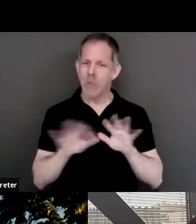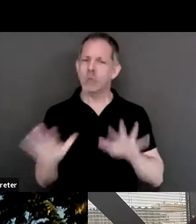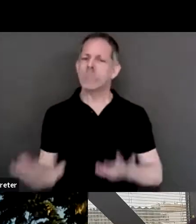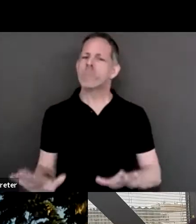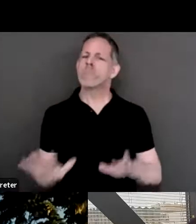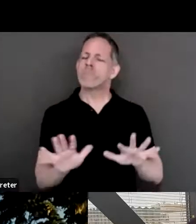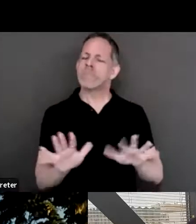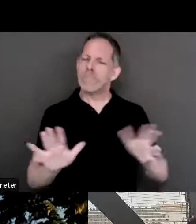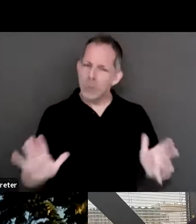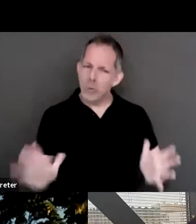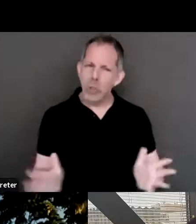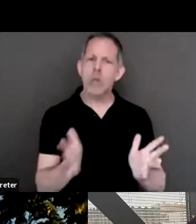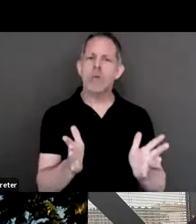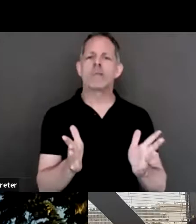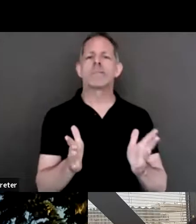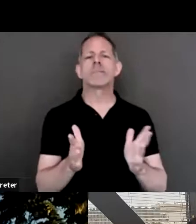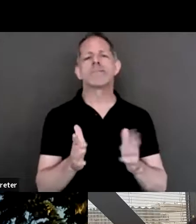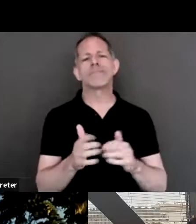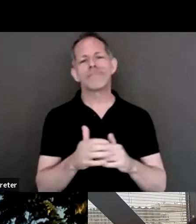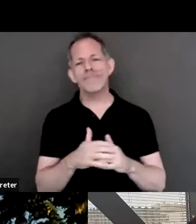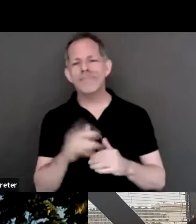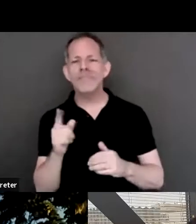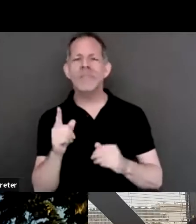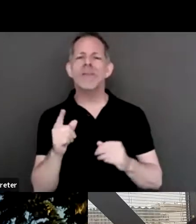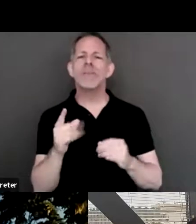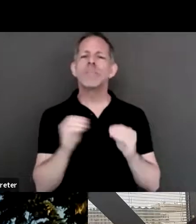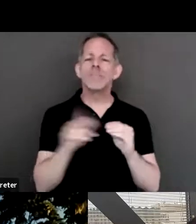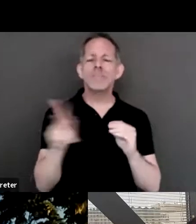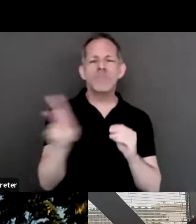public to do the right thing. So